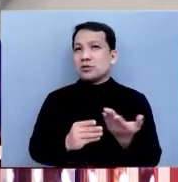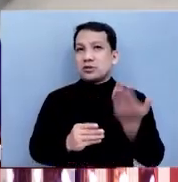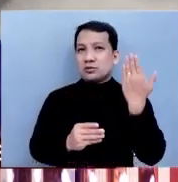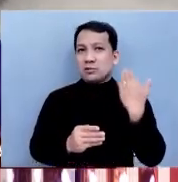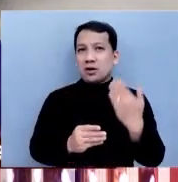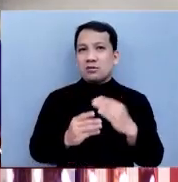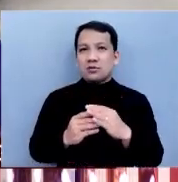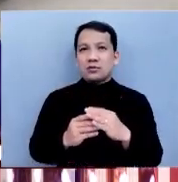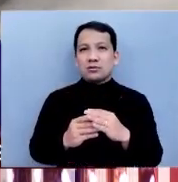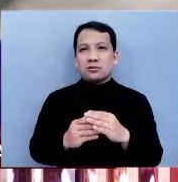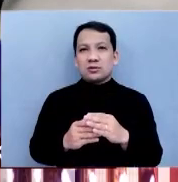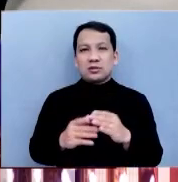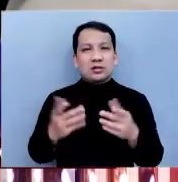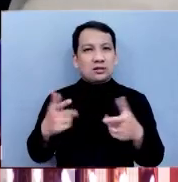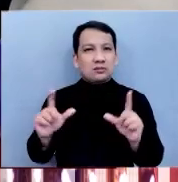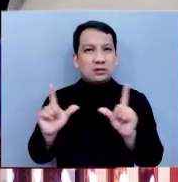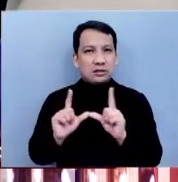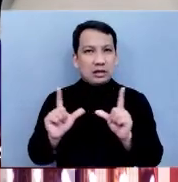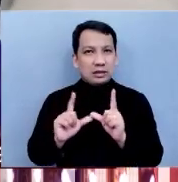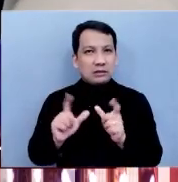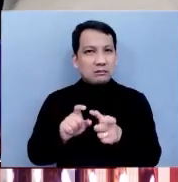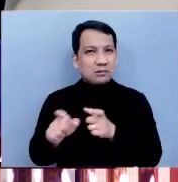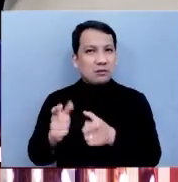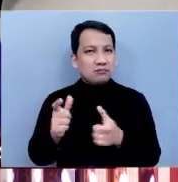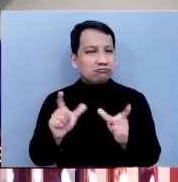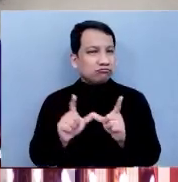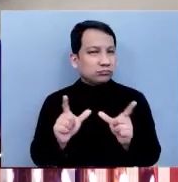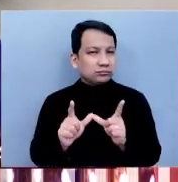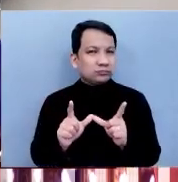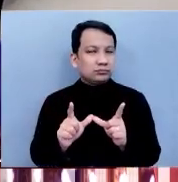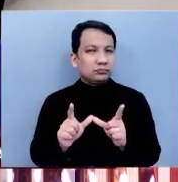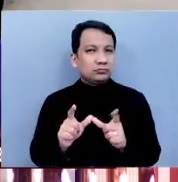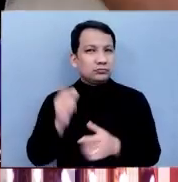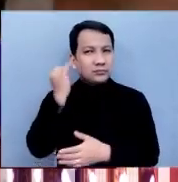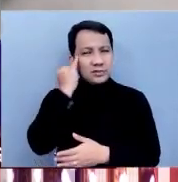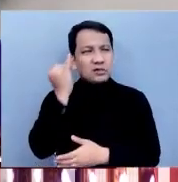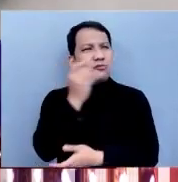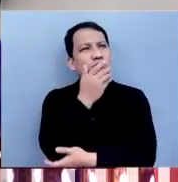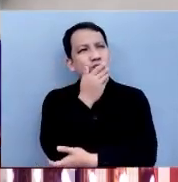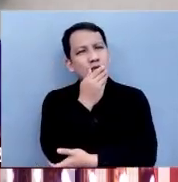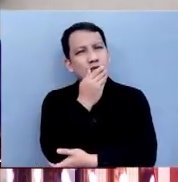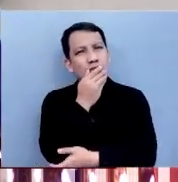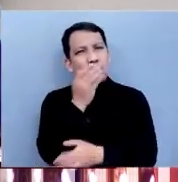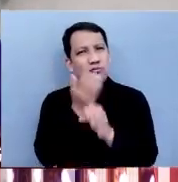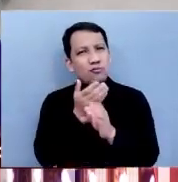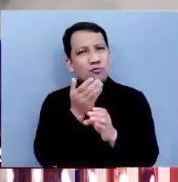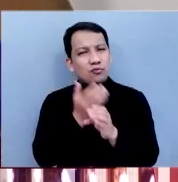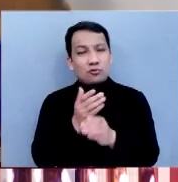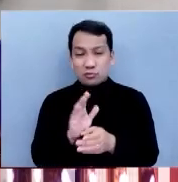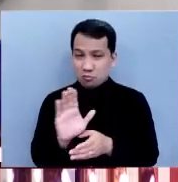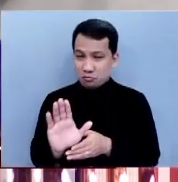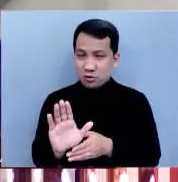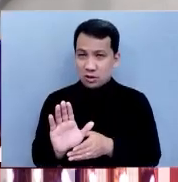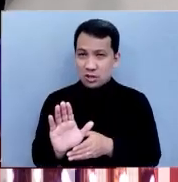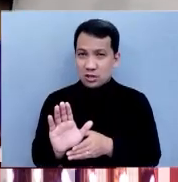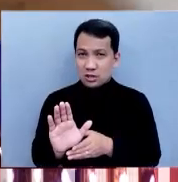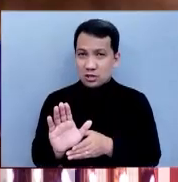lahat firearms license. So, we came up with the idea, bakit ang kotse? Di ba? Ang